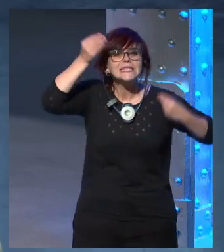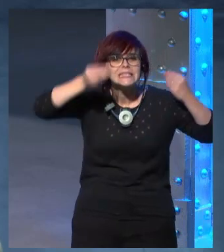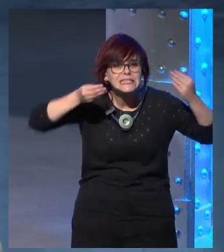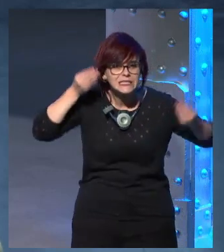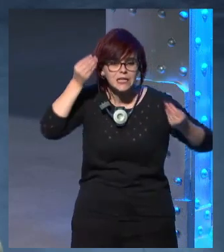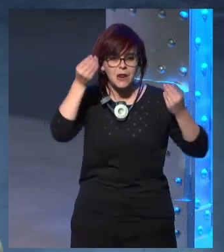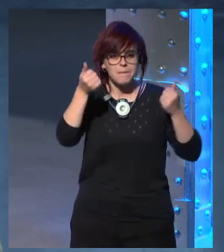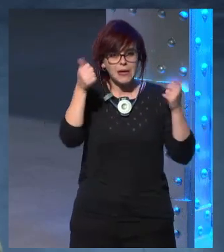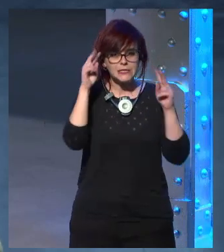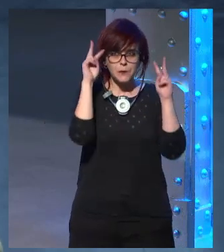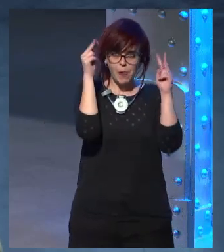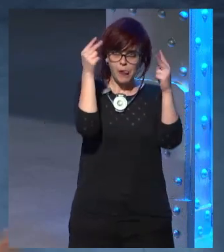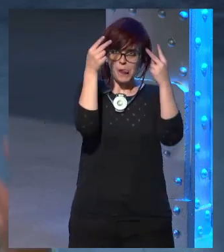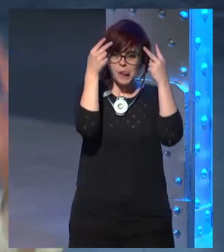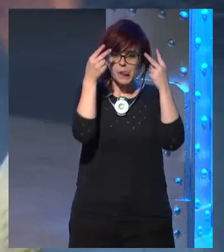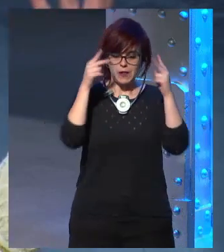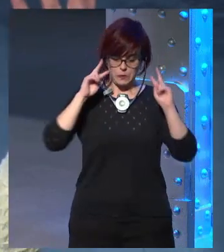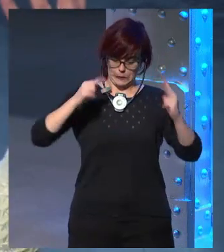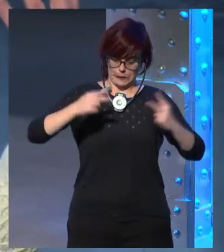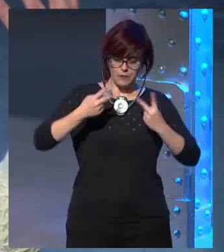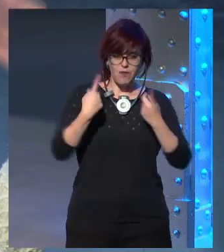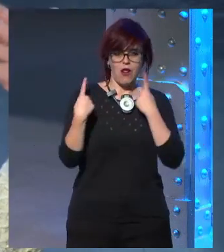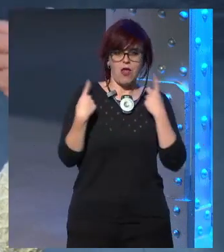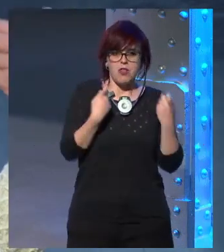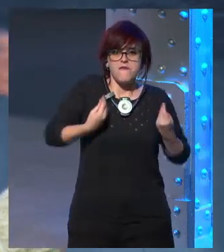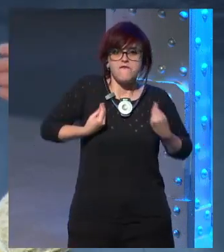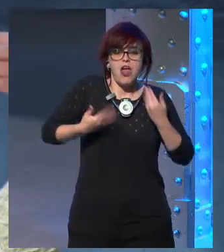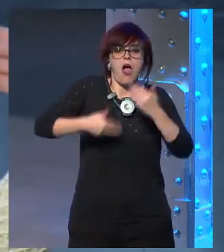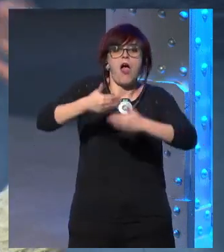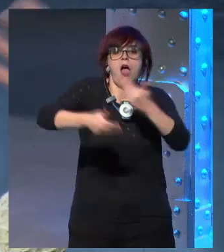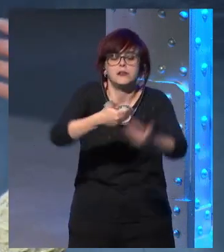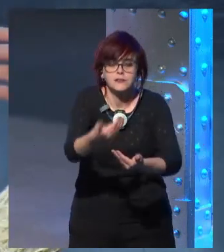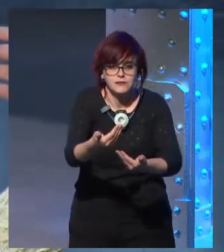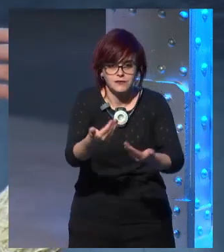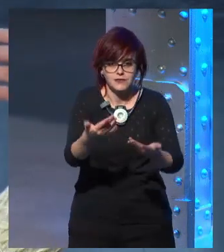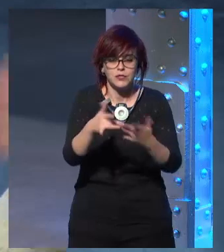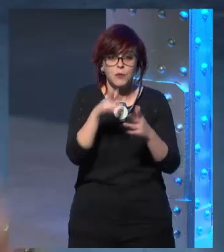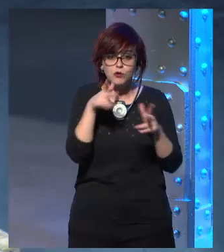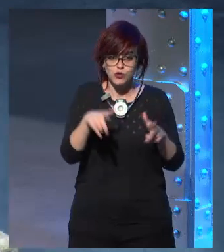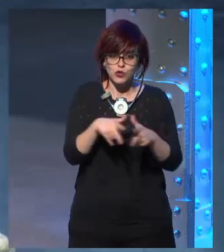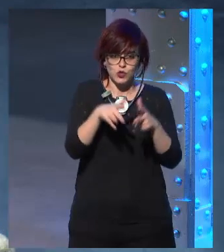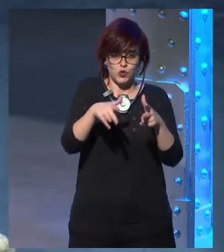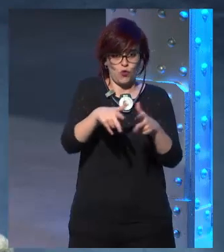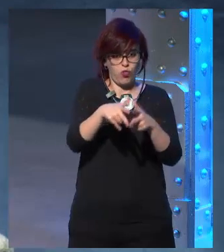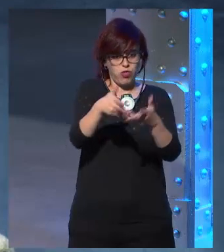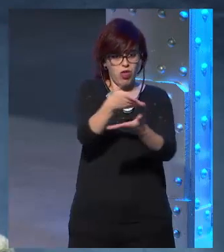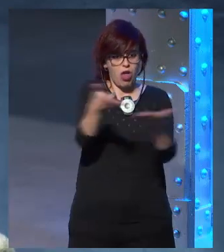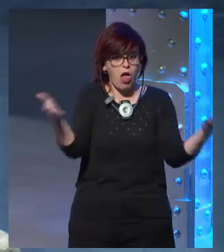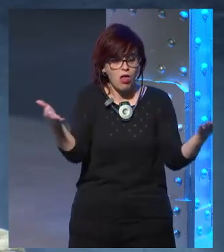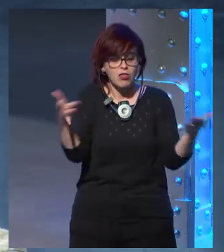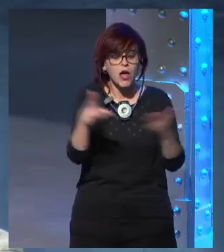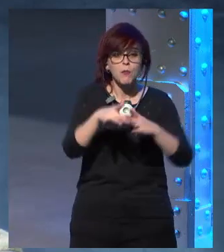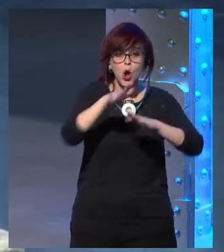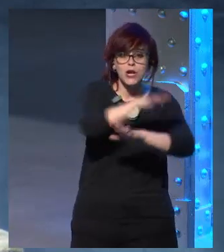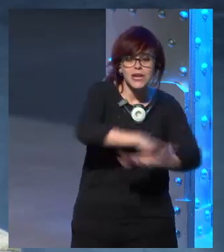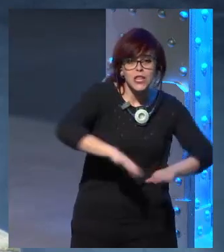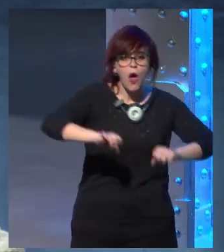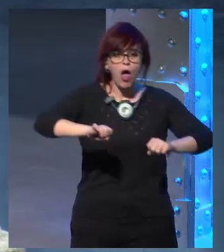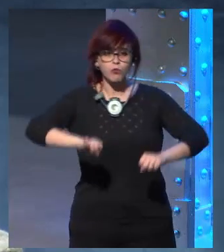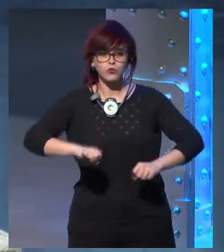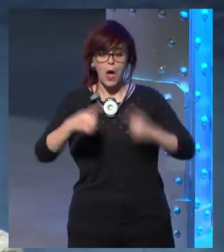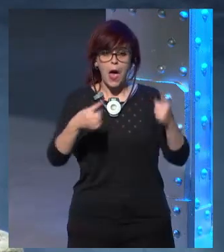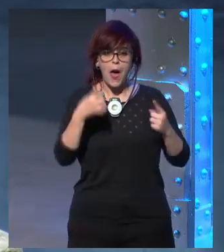So we are not all, we as general society, are, both our kids and us as adults, are not always aware of our experience